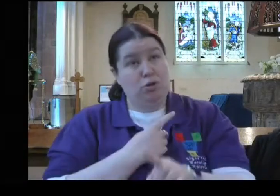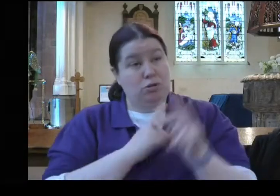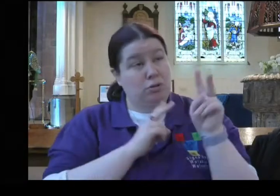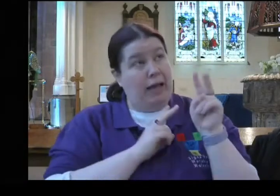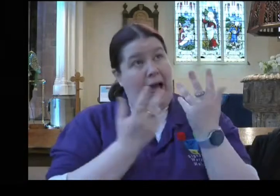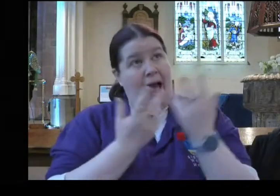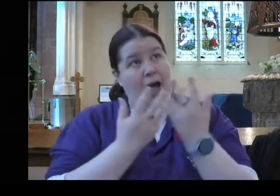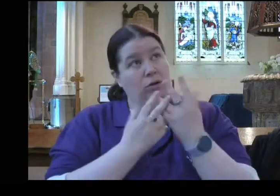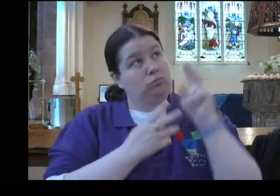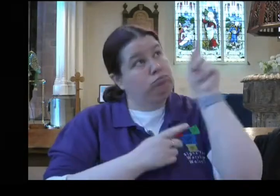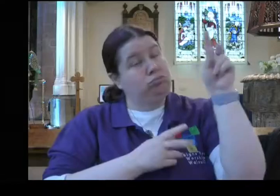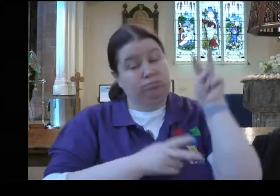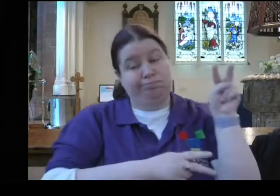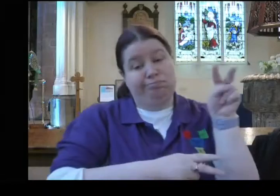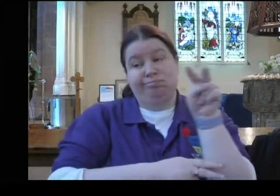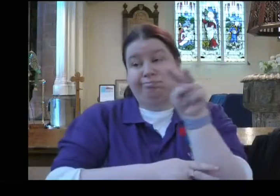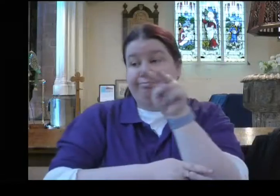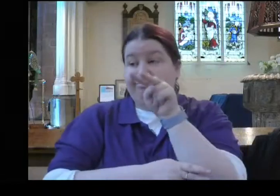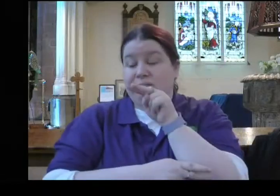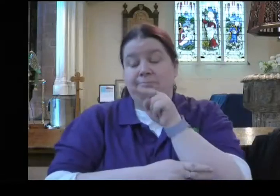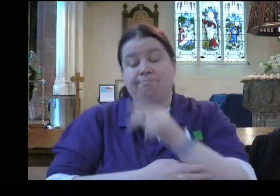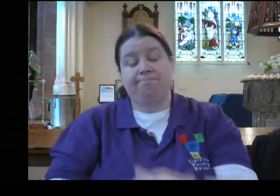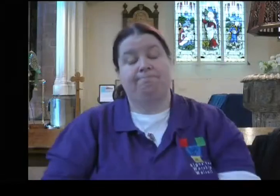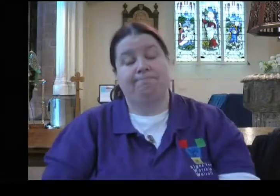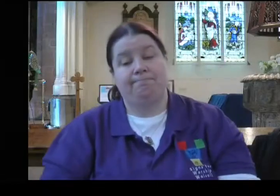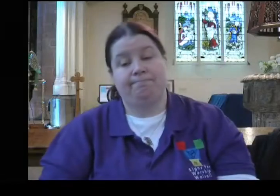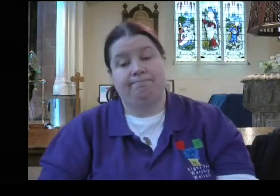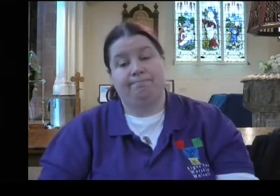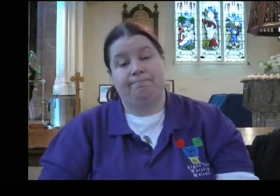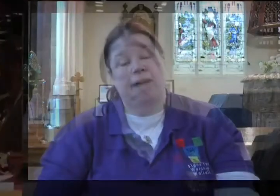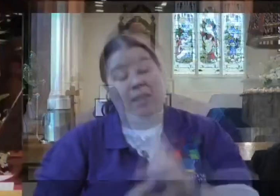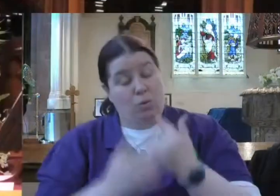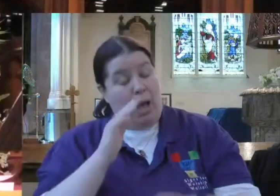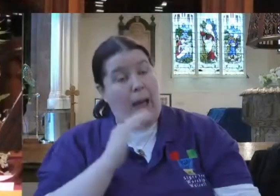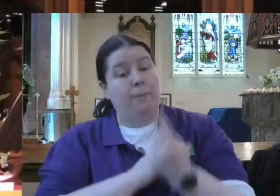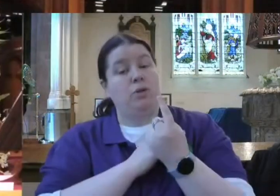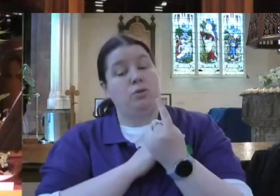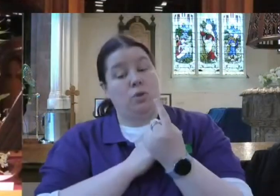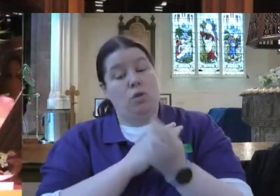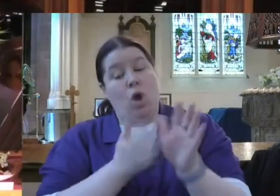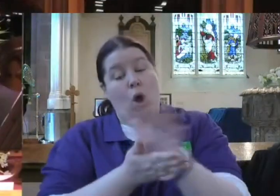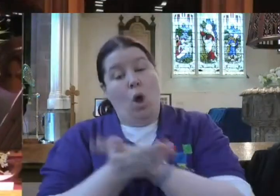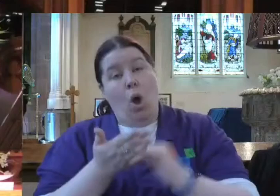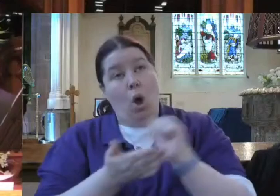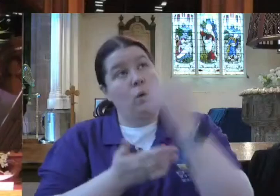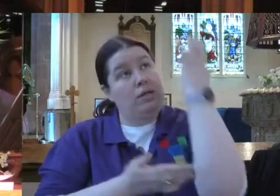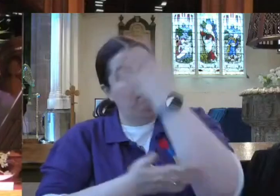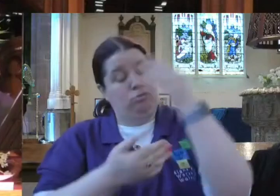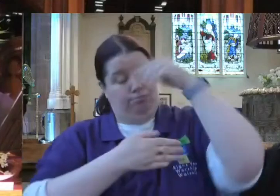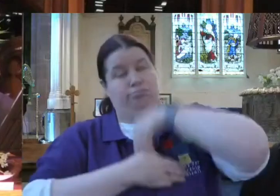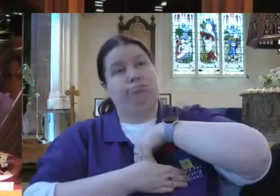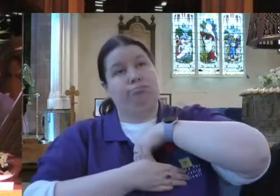God's eyes into the world. That's what happens when you start to be filled with the Holy Spirit. You look at the world around